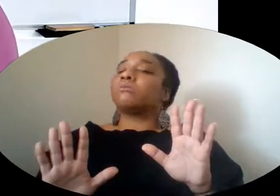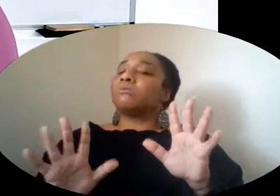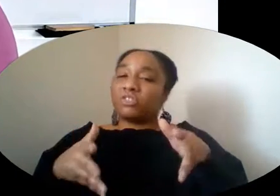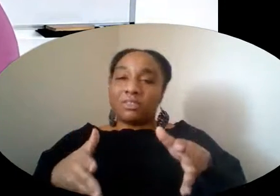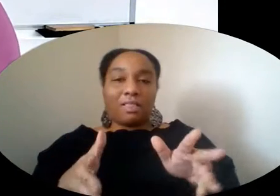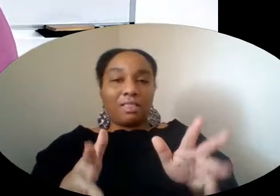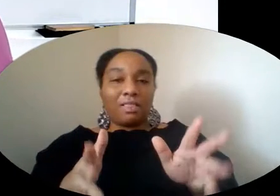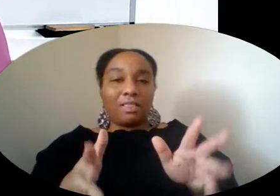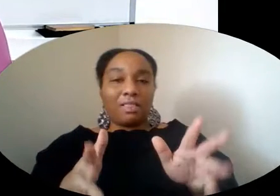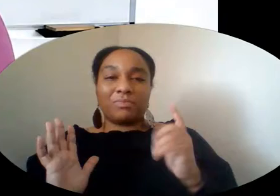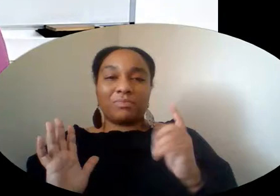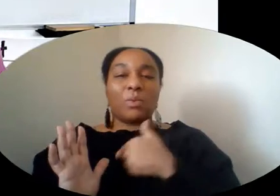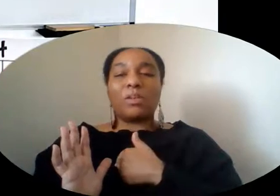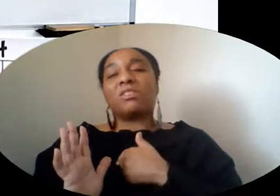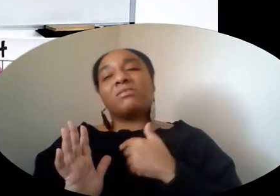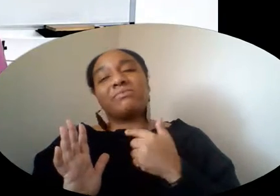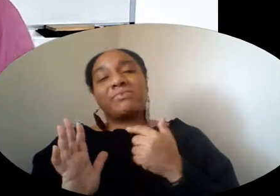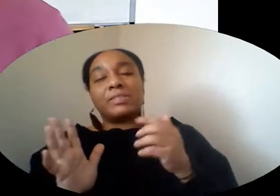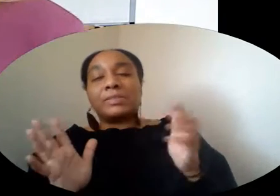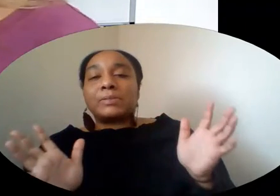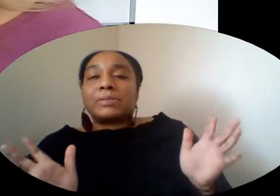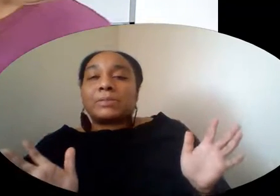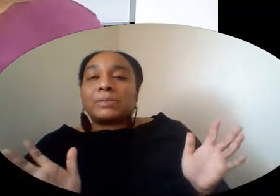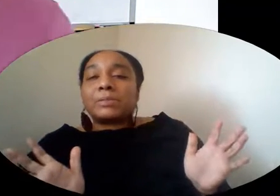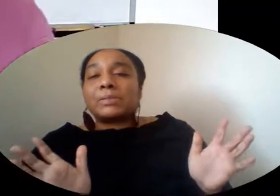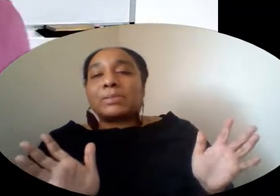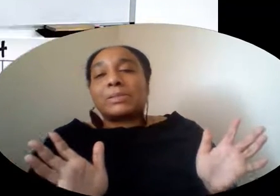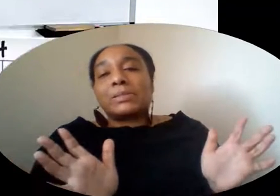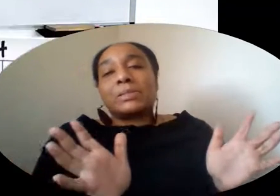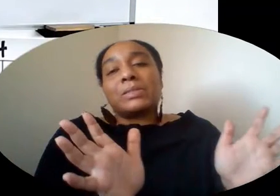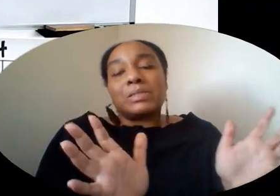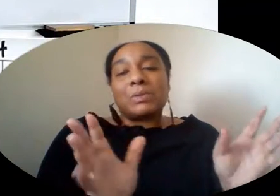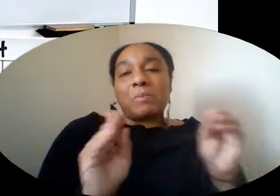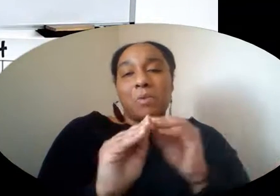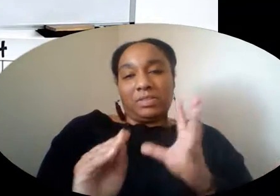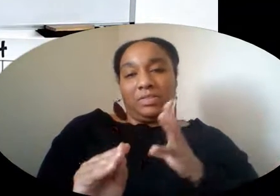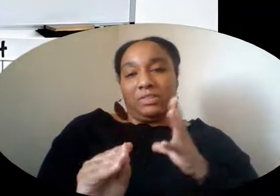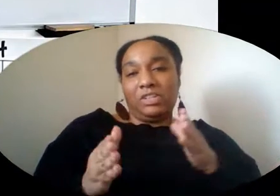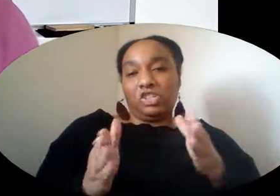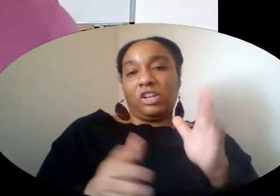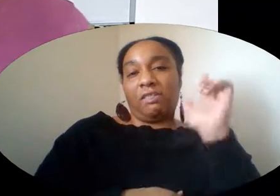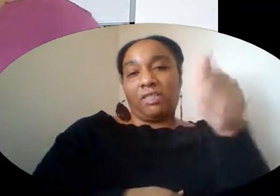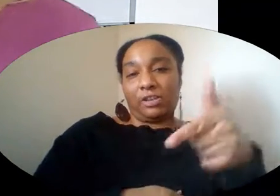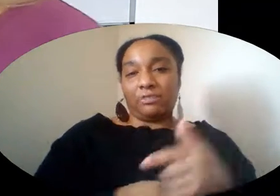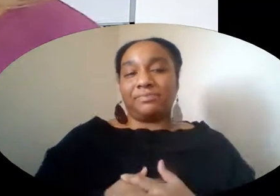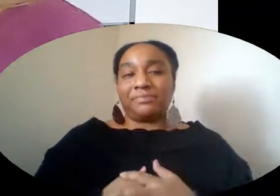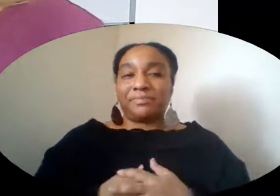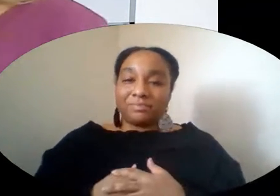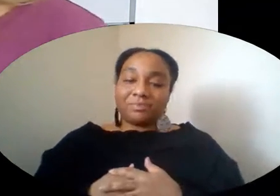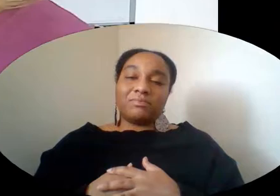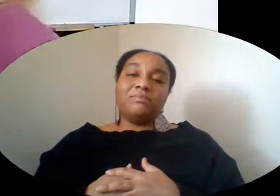with their strategy, and we'll just kind of give them a gentle nudge to a more sophisticated strategy later on.